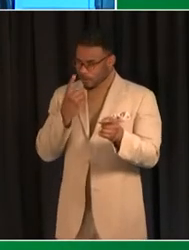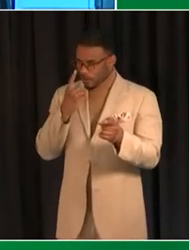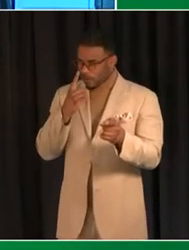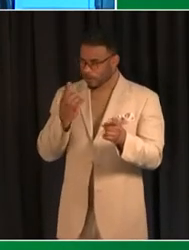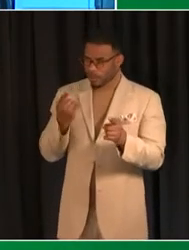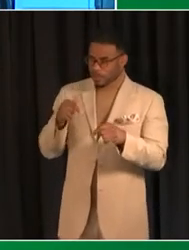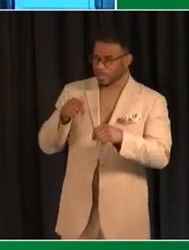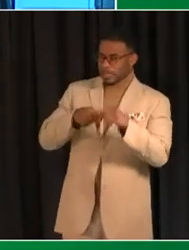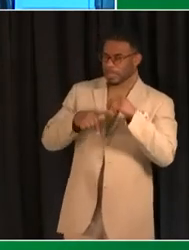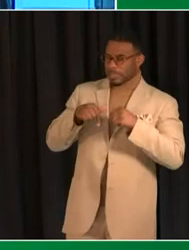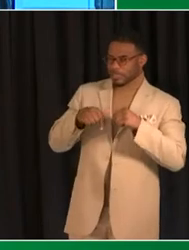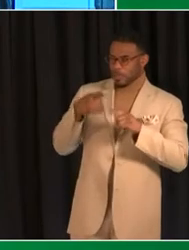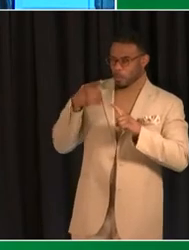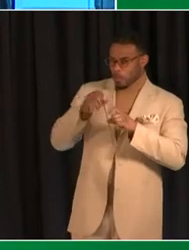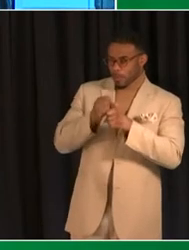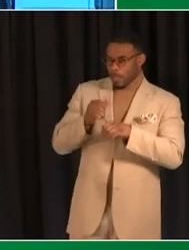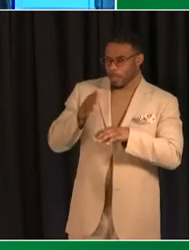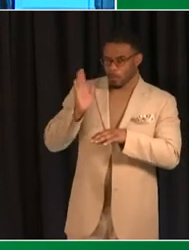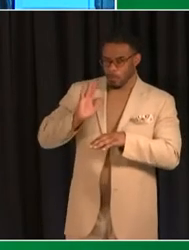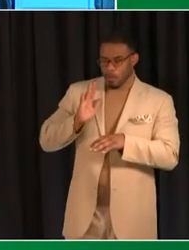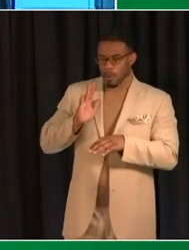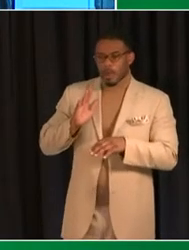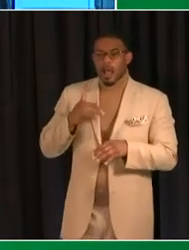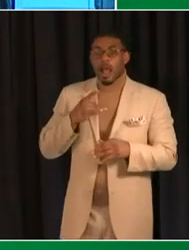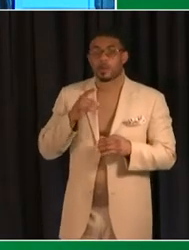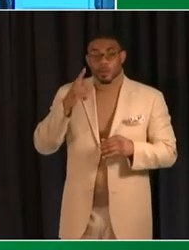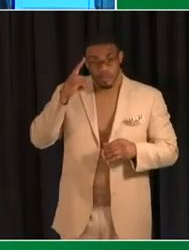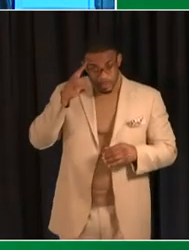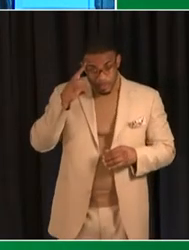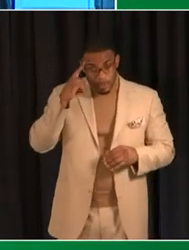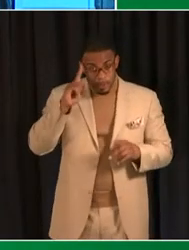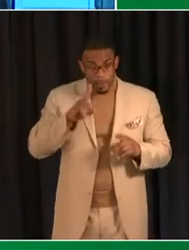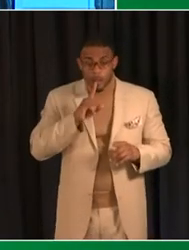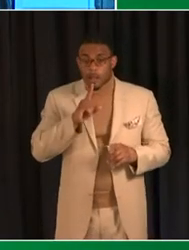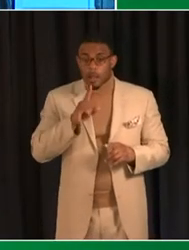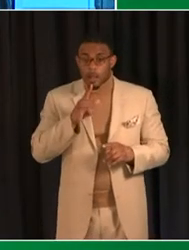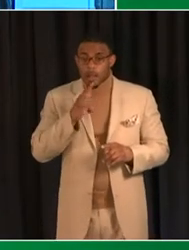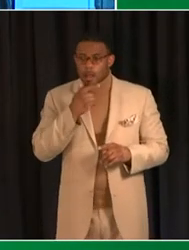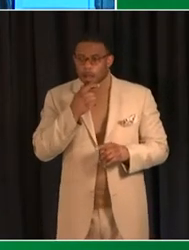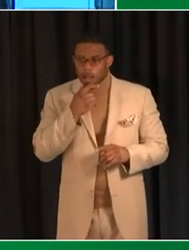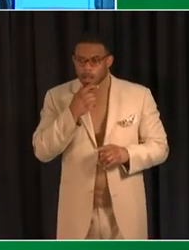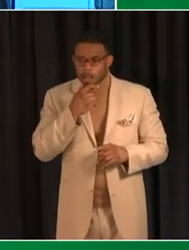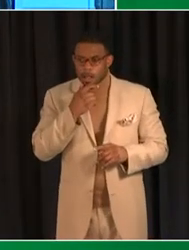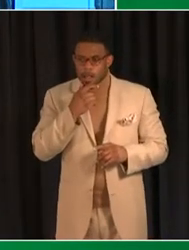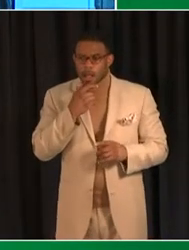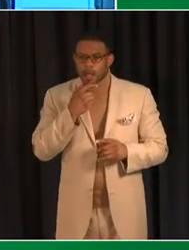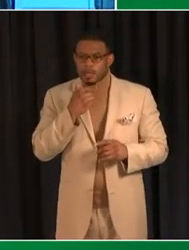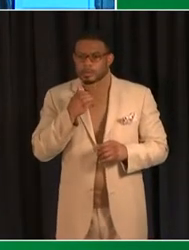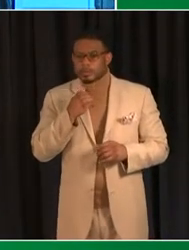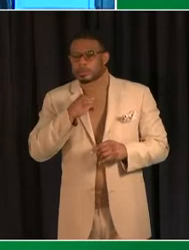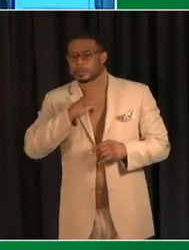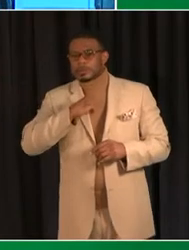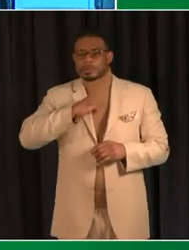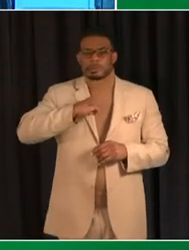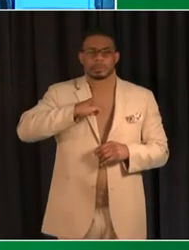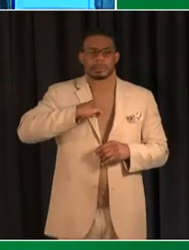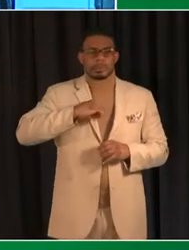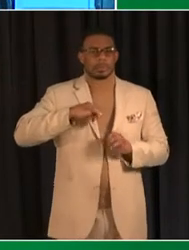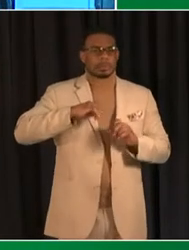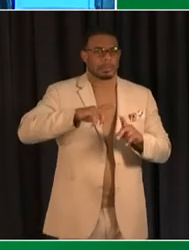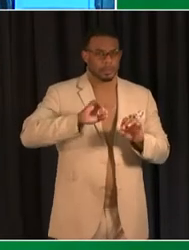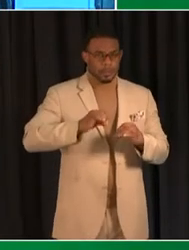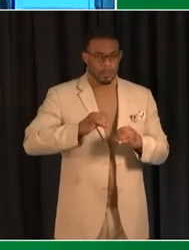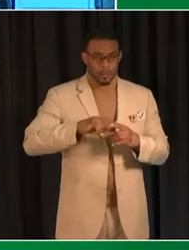something that you talked about a little earlier because so I do think people are creeping back into the office. So when